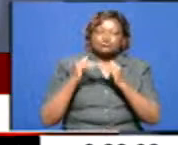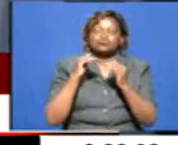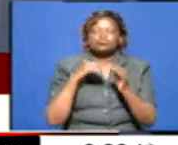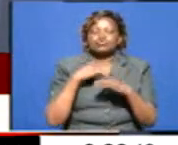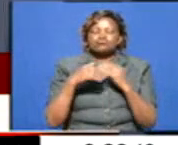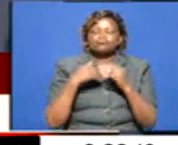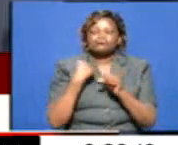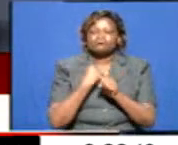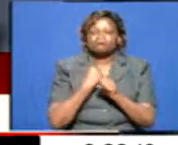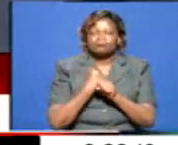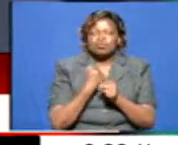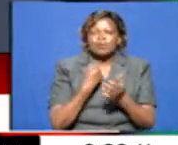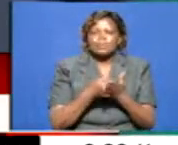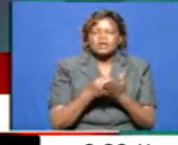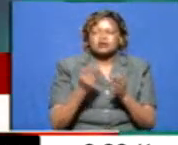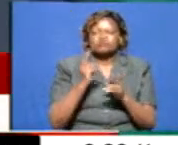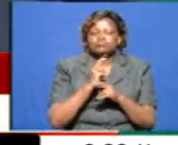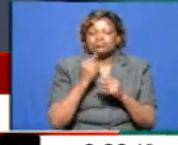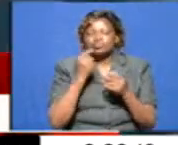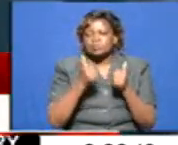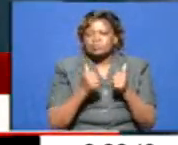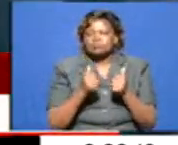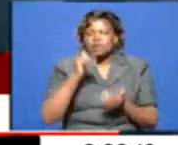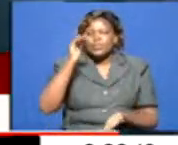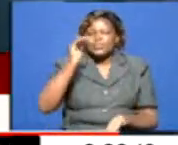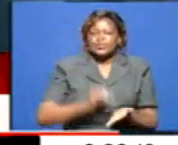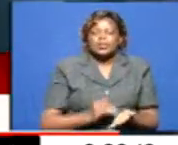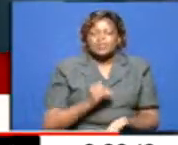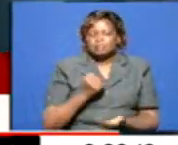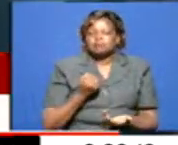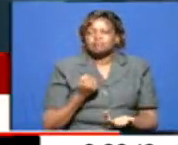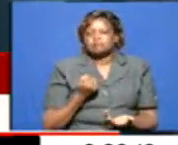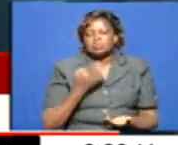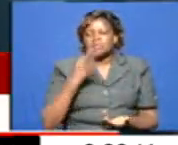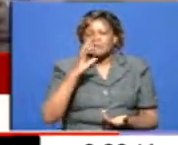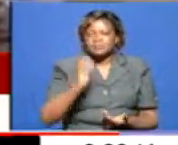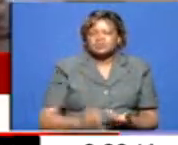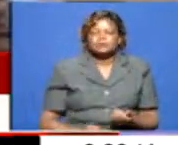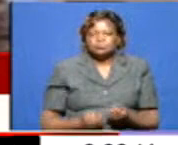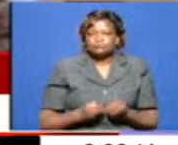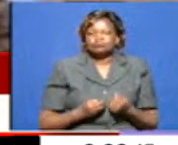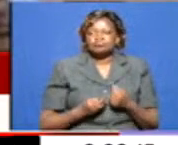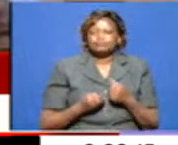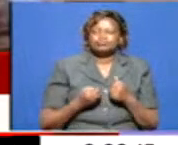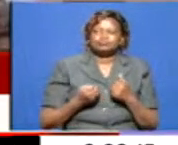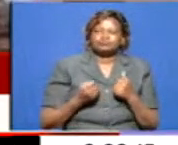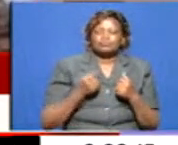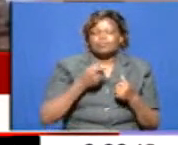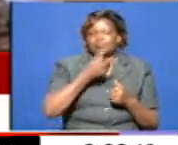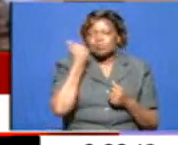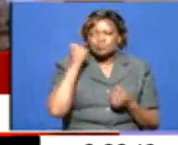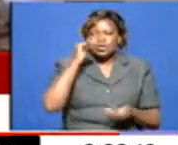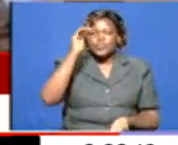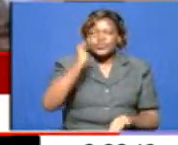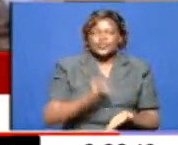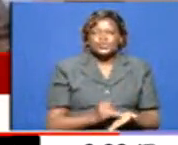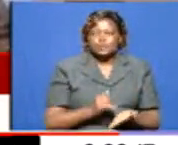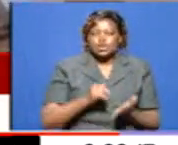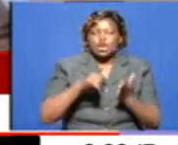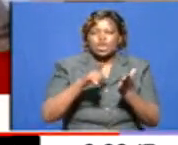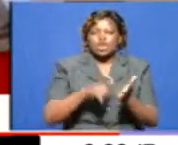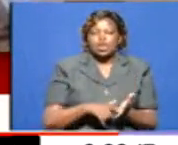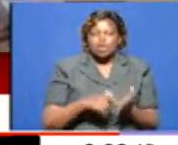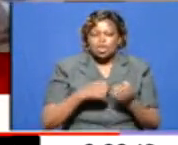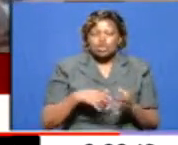expenses reduced 3.3% to 43.8 billion shillings due to a reduction in loan loss